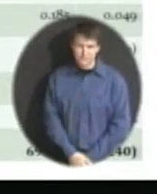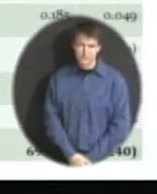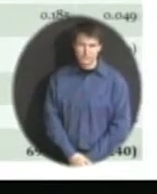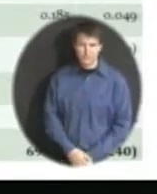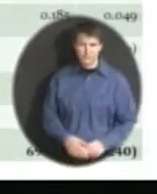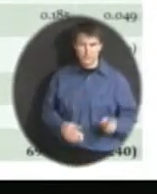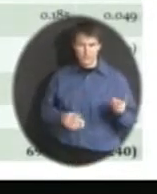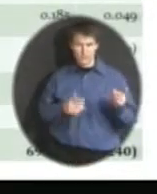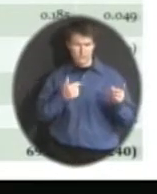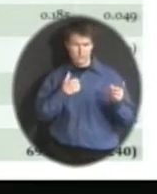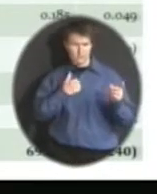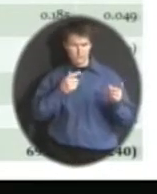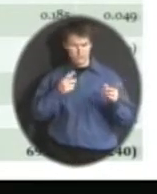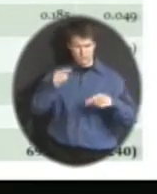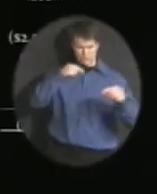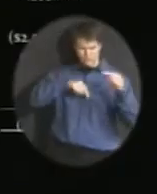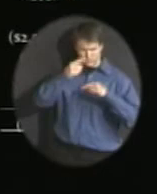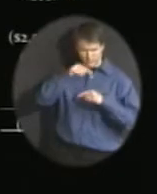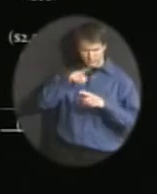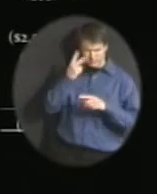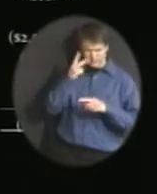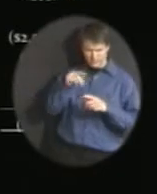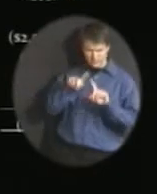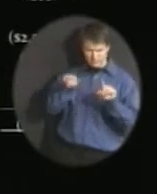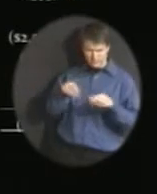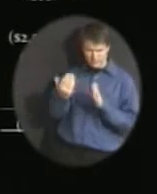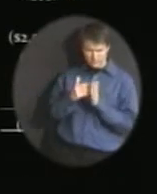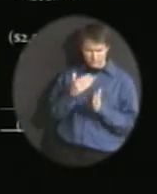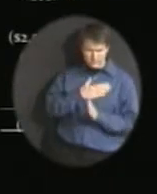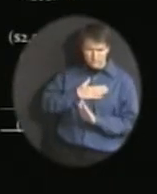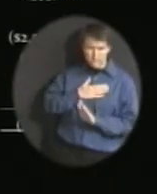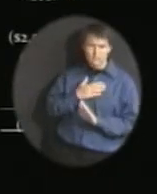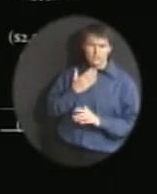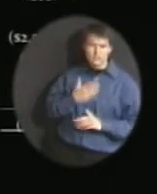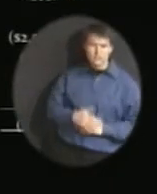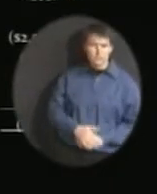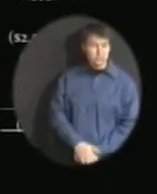you go back to that slide, certainly. please. Just